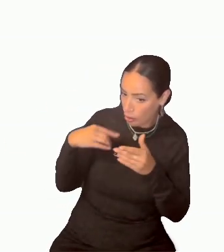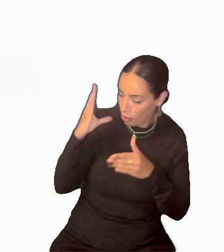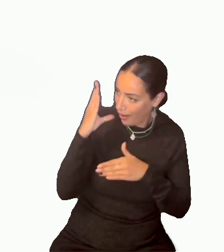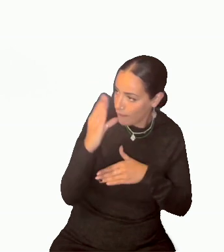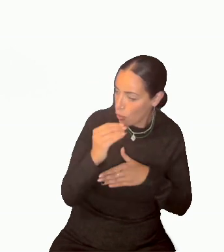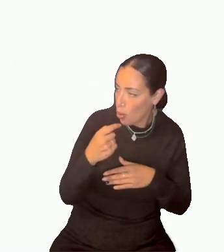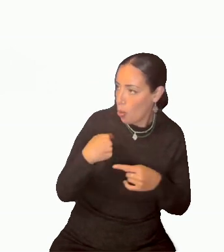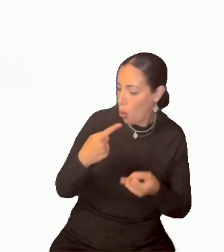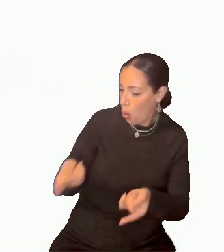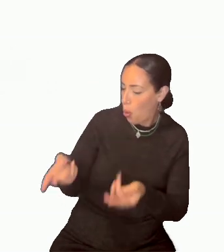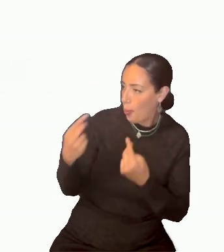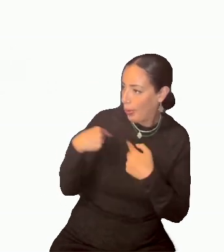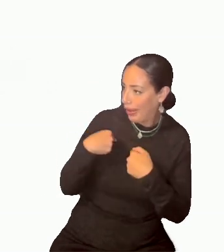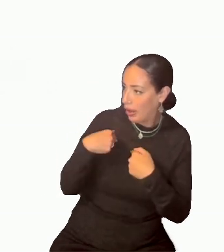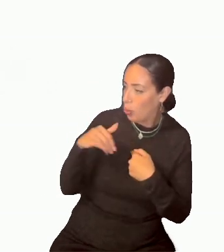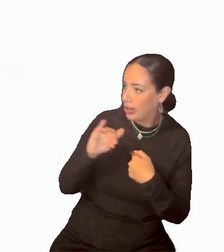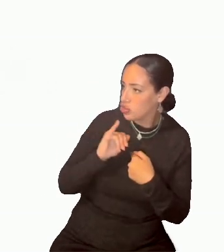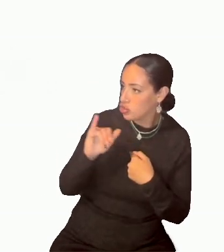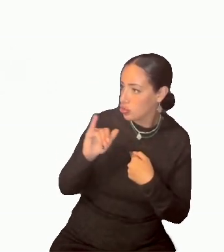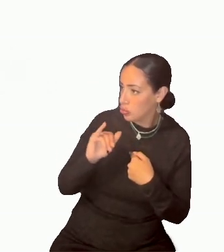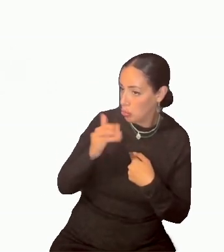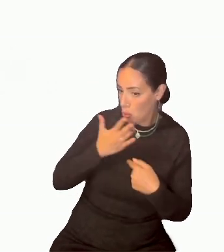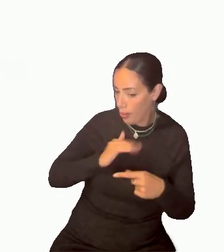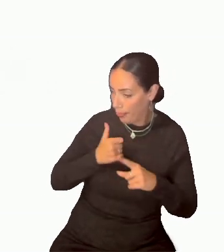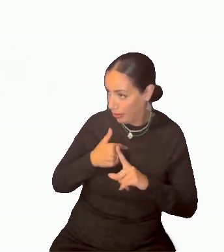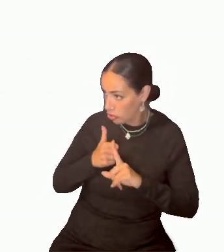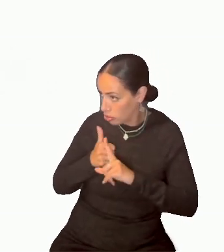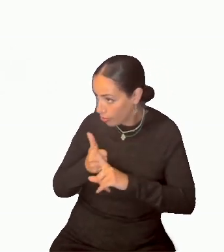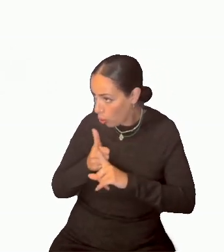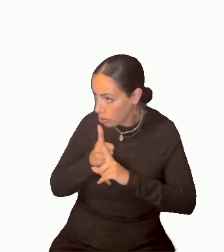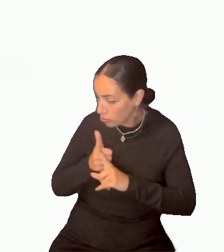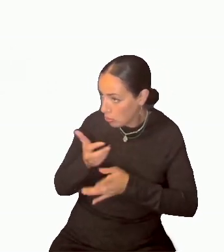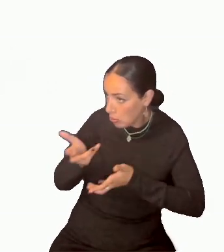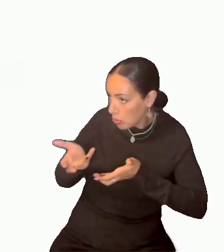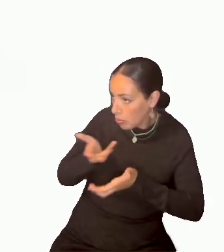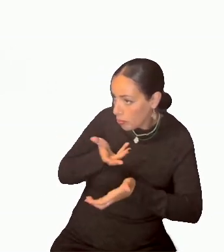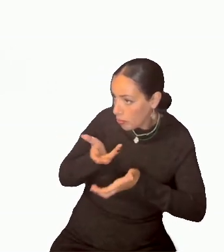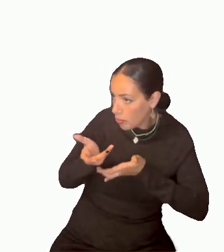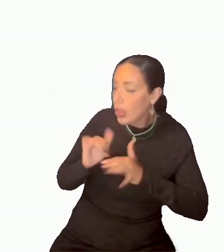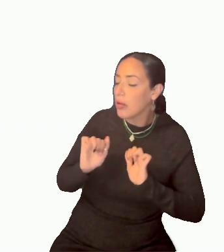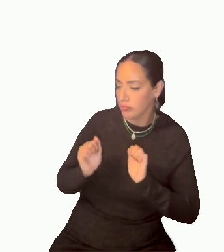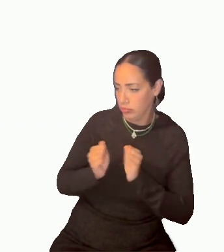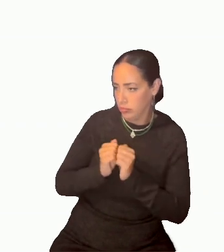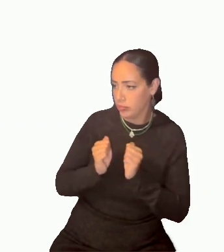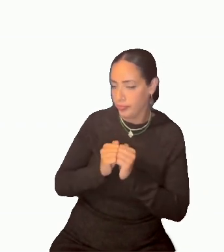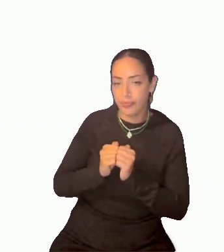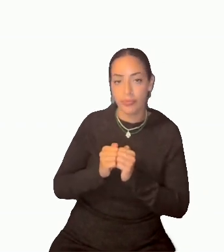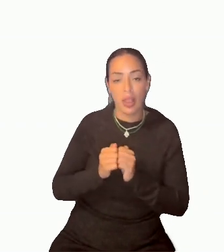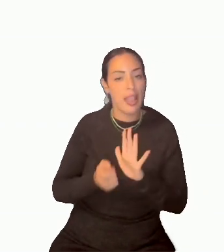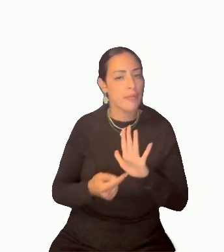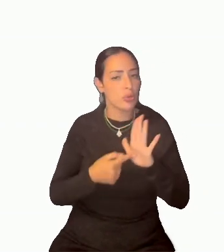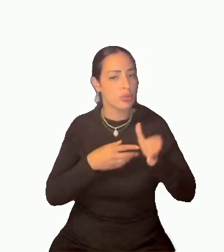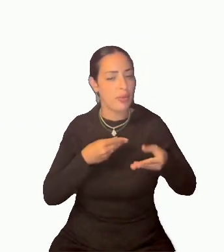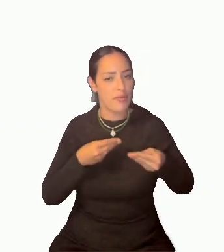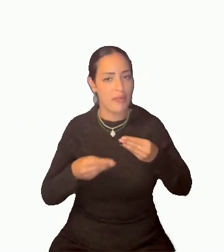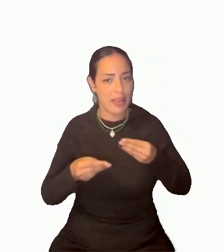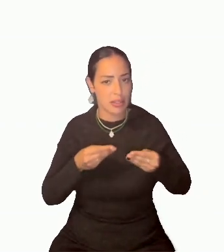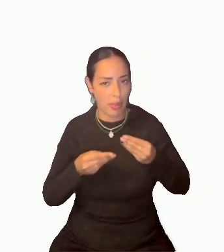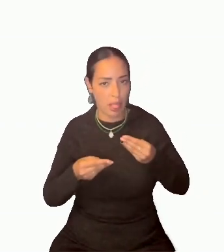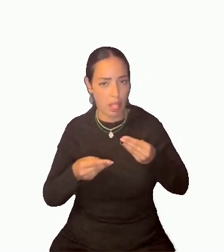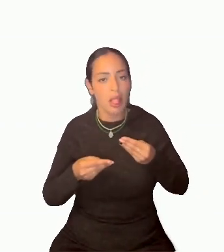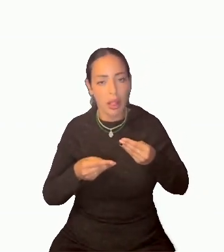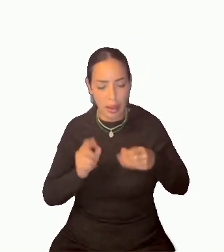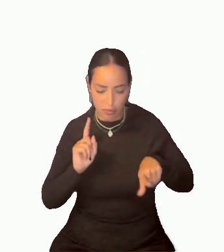notification, and who should take on the role of assisting and supporting them. However, it's also really important to remain flexible and responsive